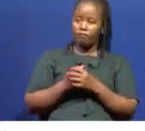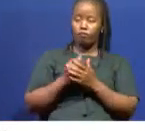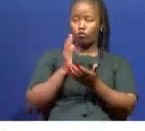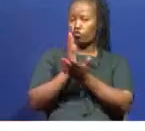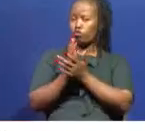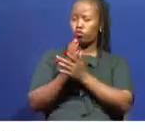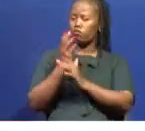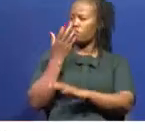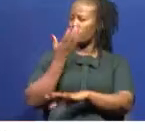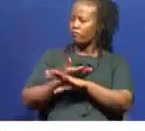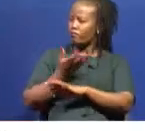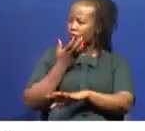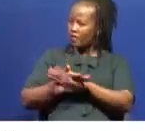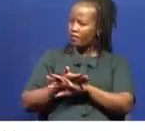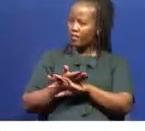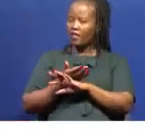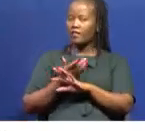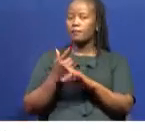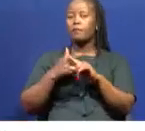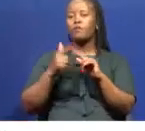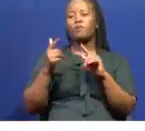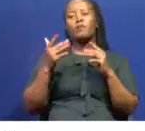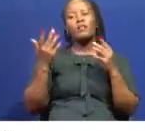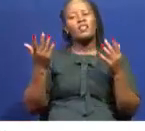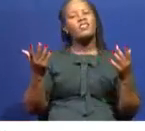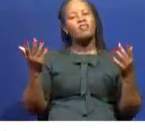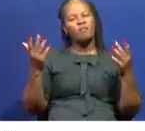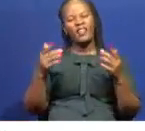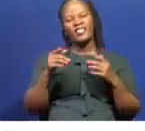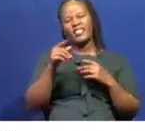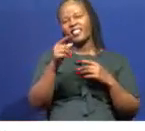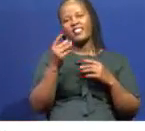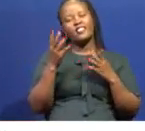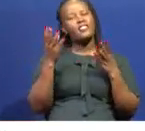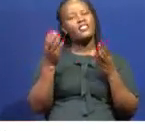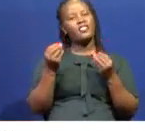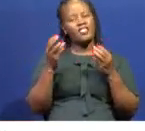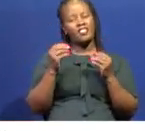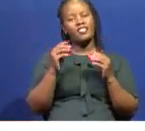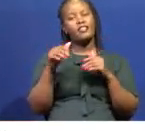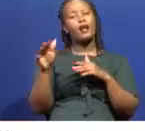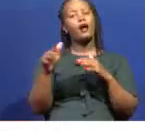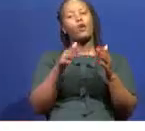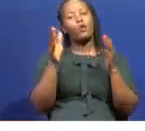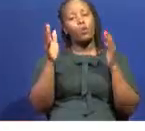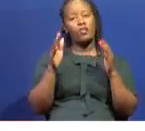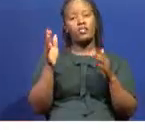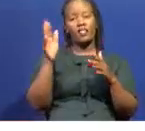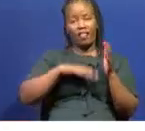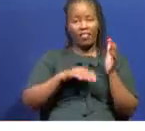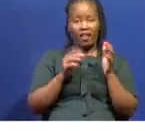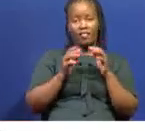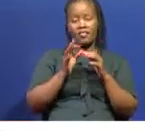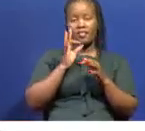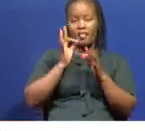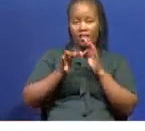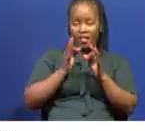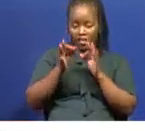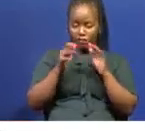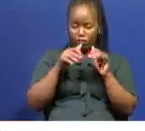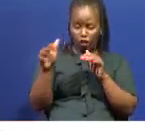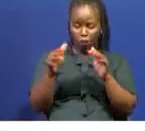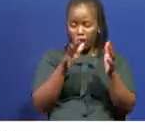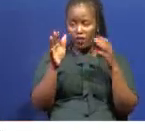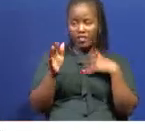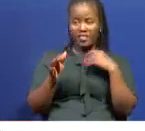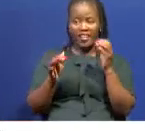It's difficult, but what I'll say is it's a much easier pathway than if these tournaments were not there and then we had